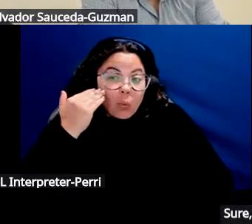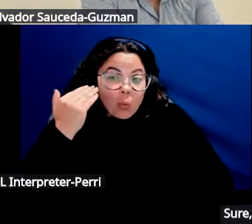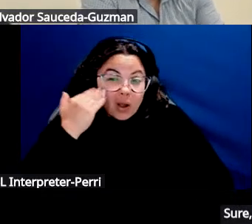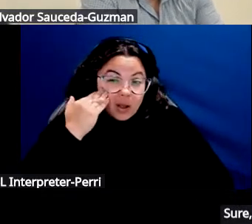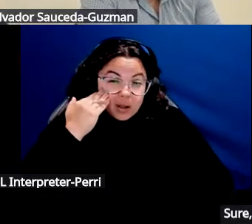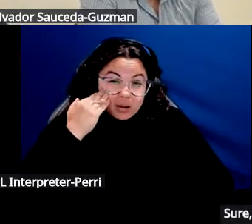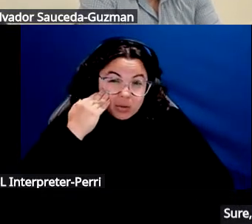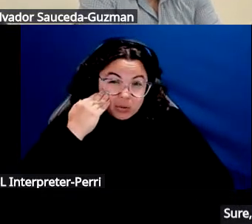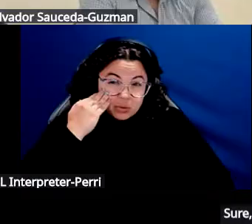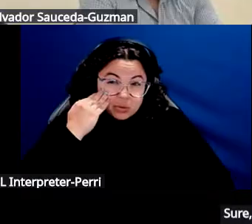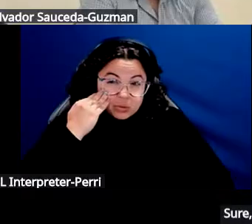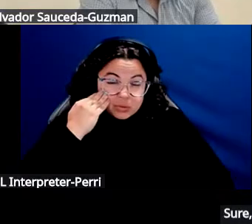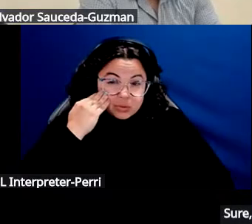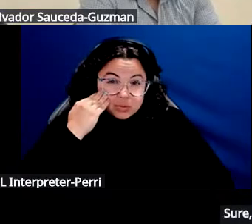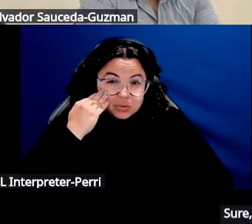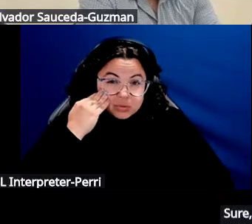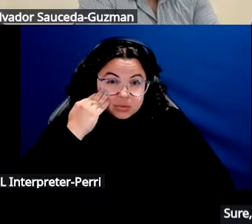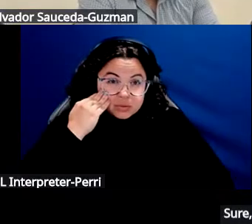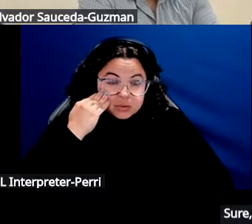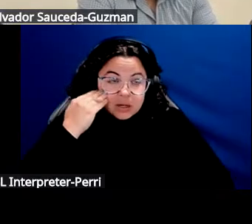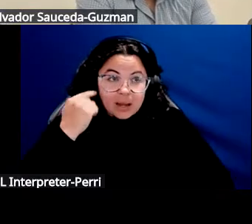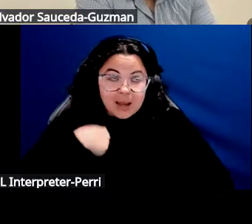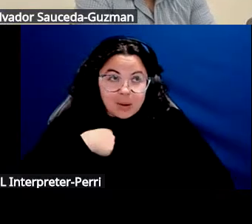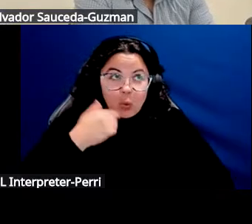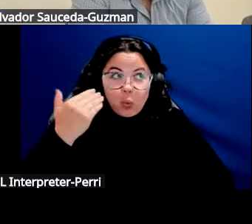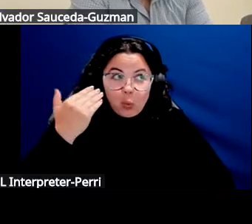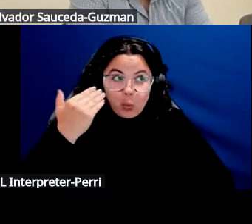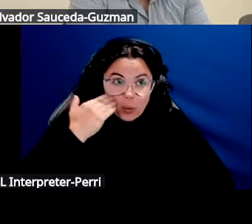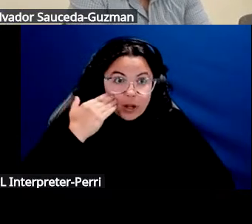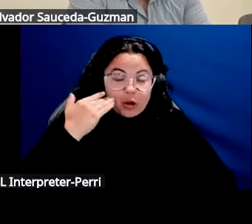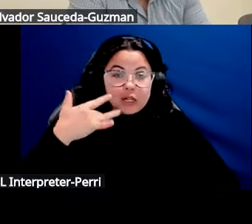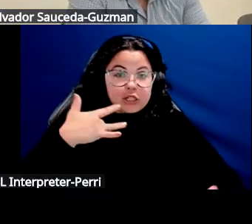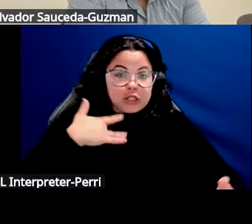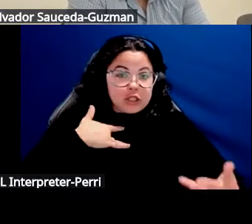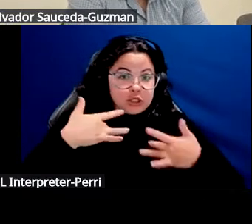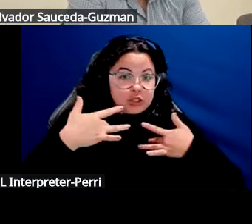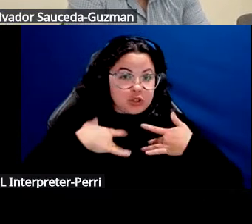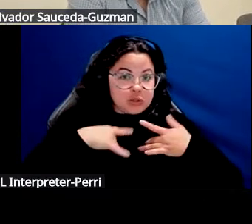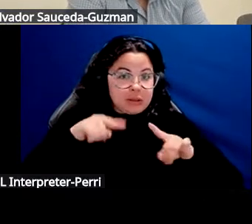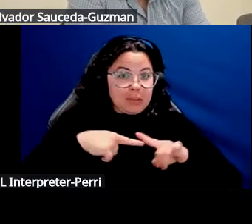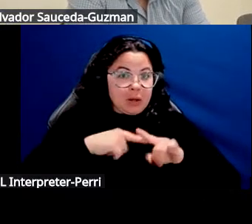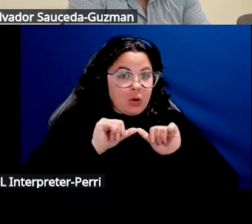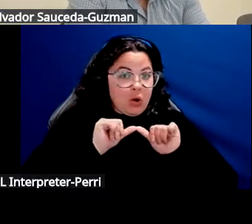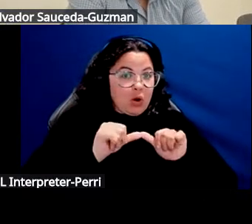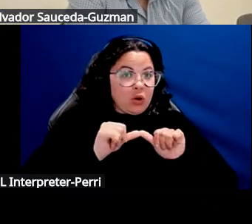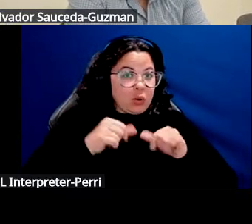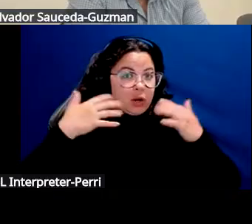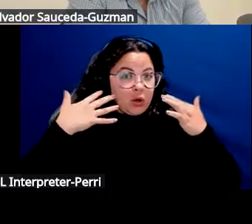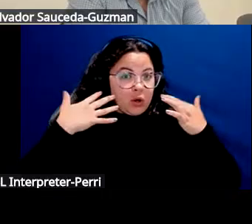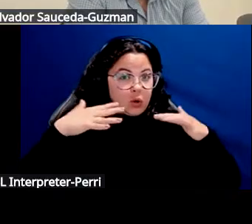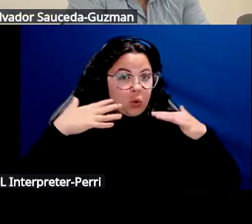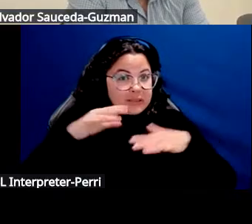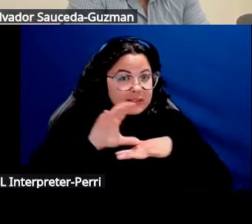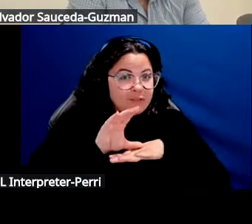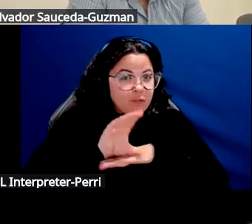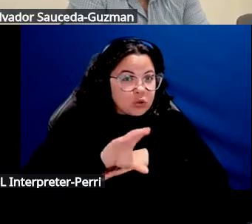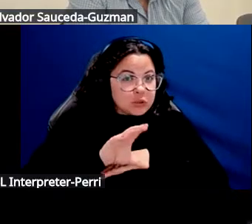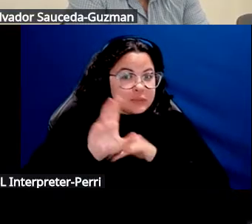uh, I am aware and I am concerned of ongoing noise enforcement